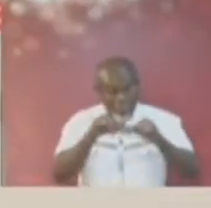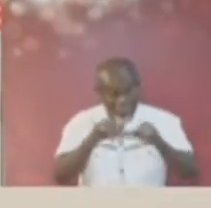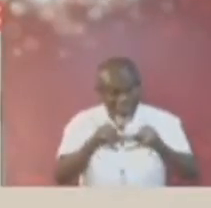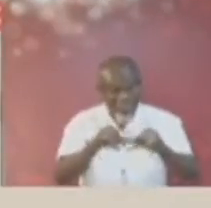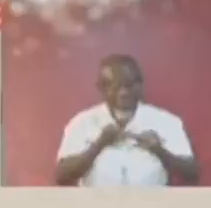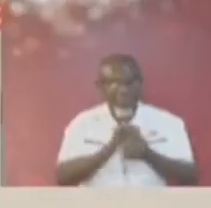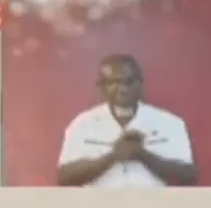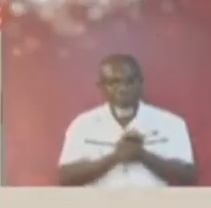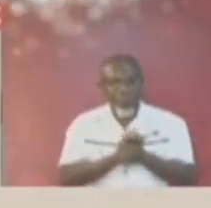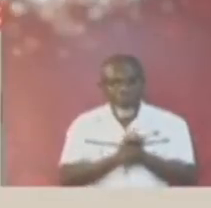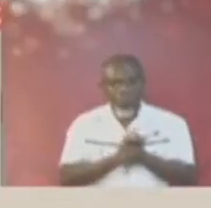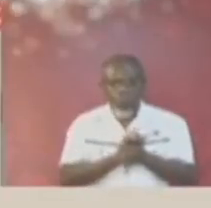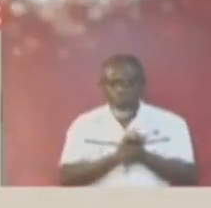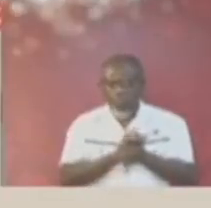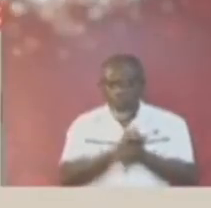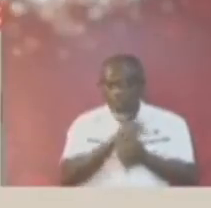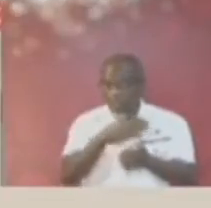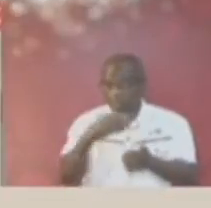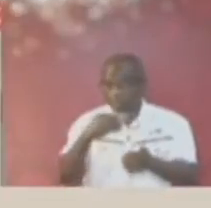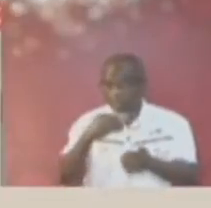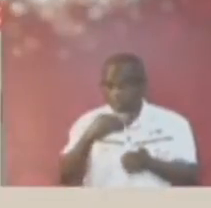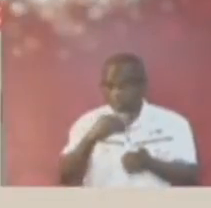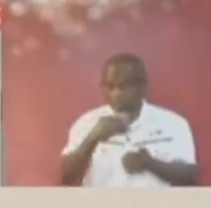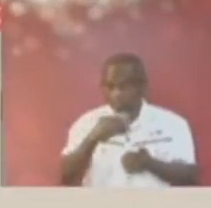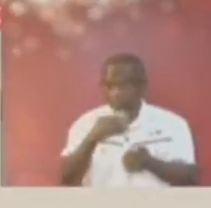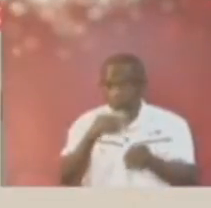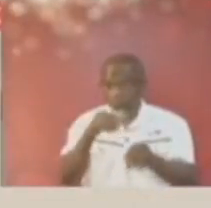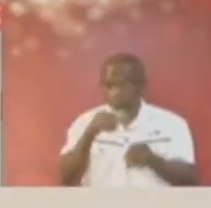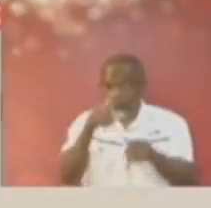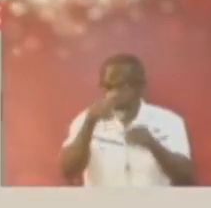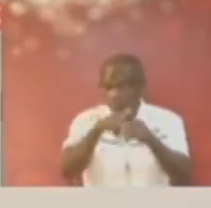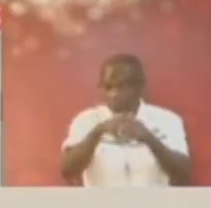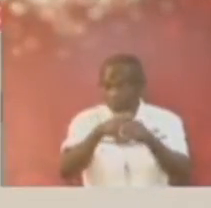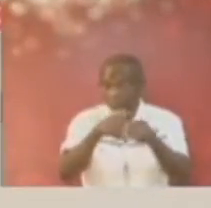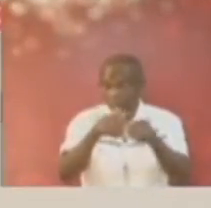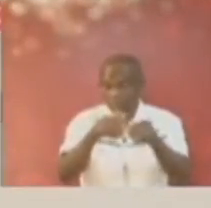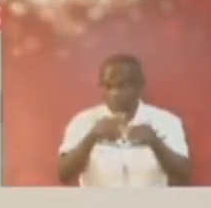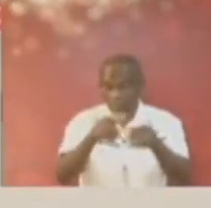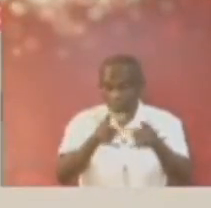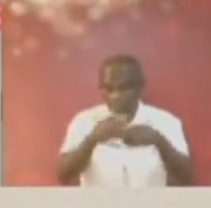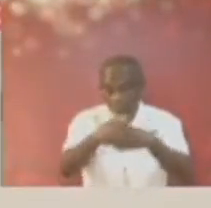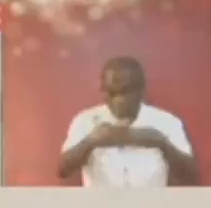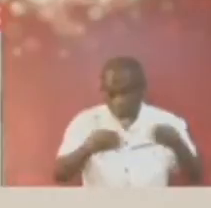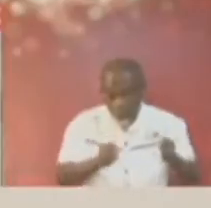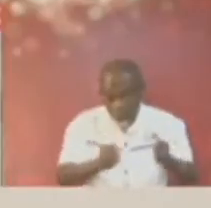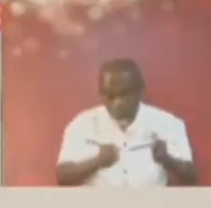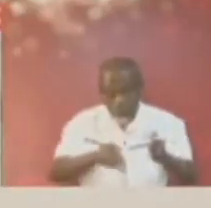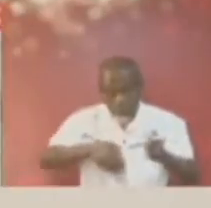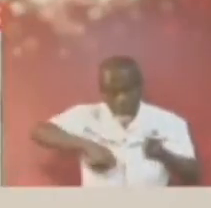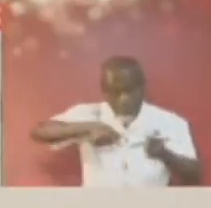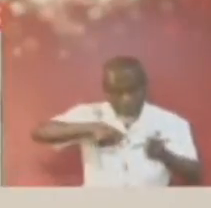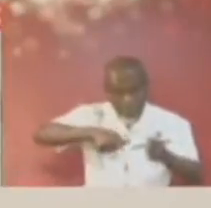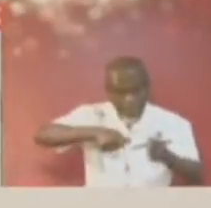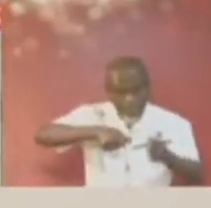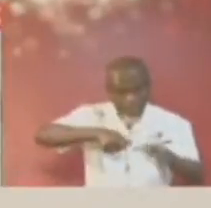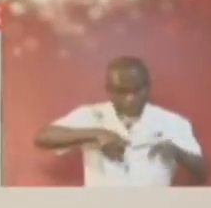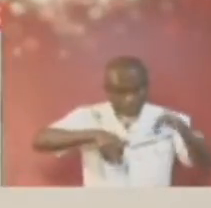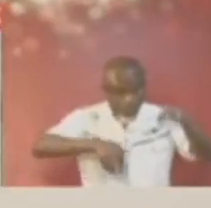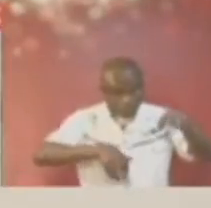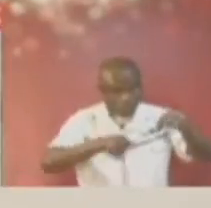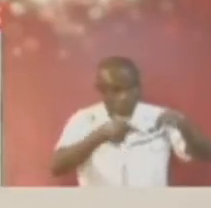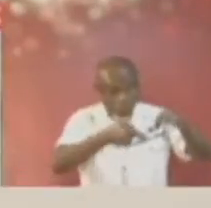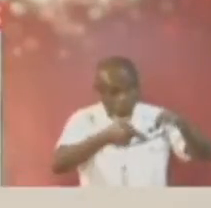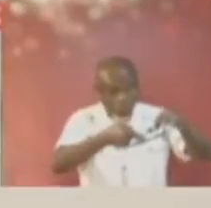apply. In addition, in the packaging and handling, as Mr. Sharma just rightly pointed out, we want to encourage people who are doing